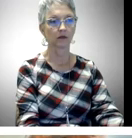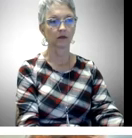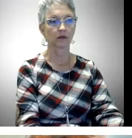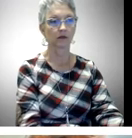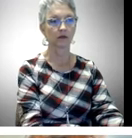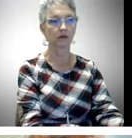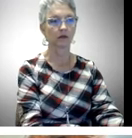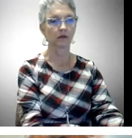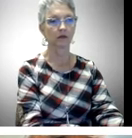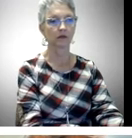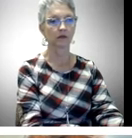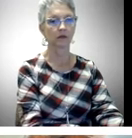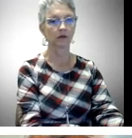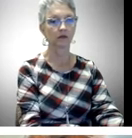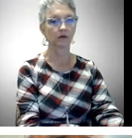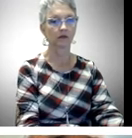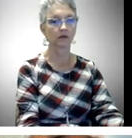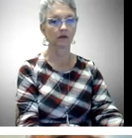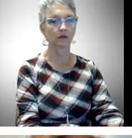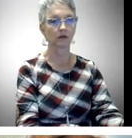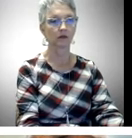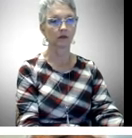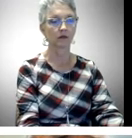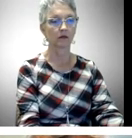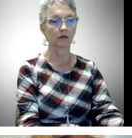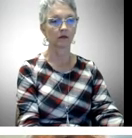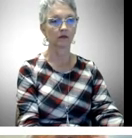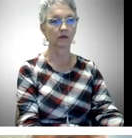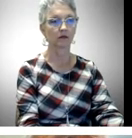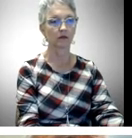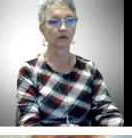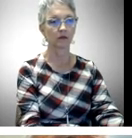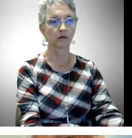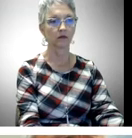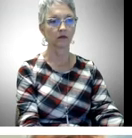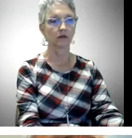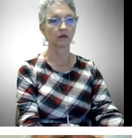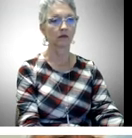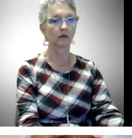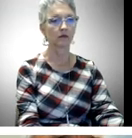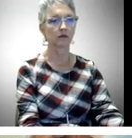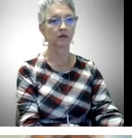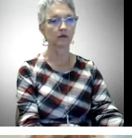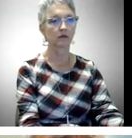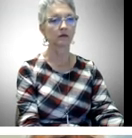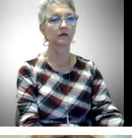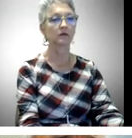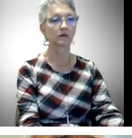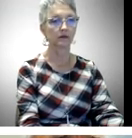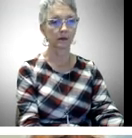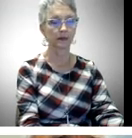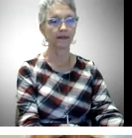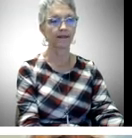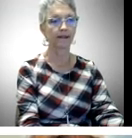have judges that just handle guardianship cases. But in a lot of, especially rural counties, you have county judges that